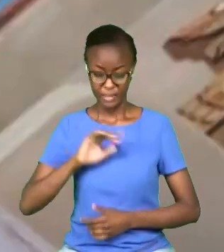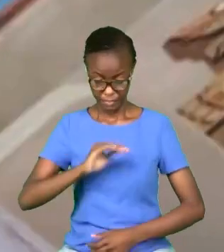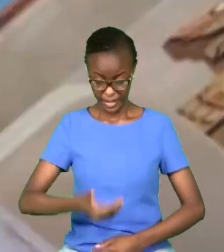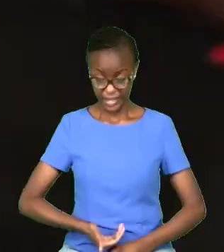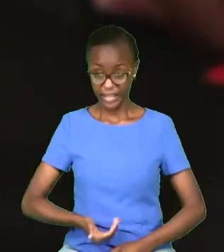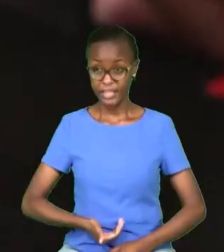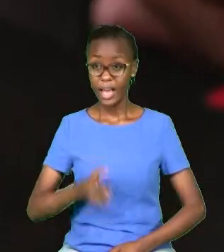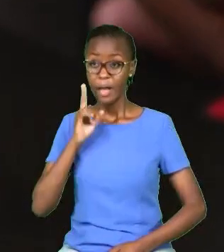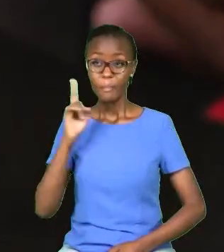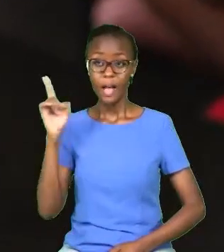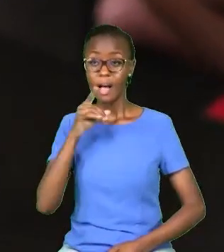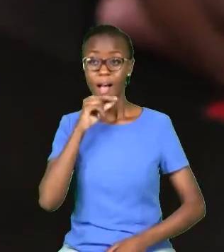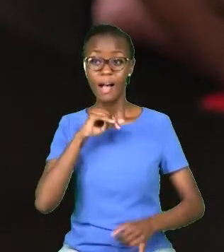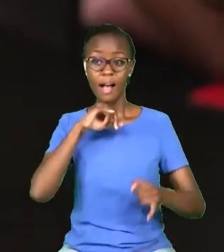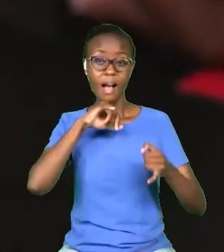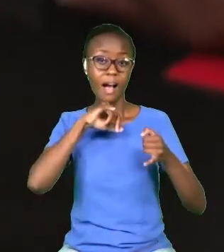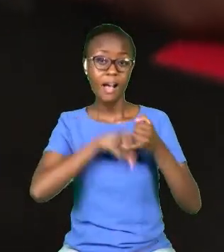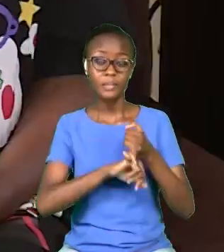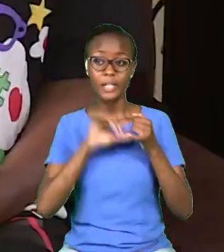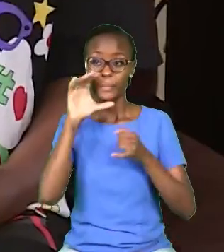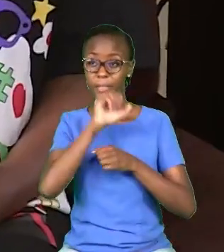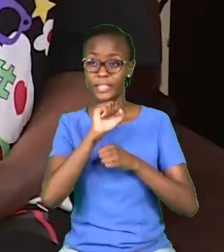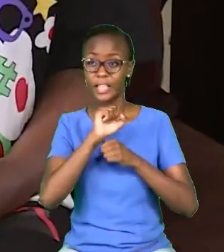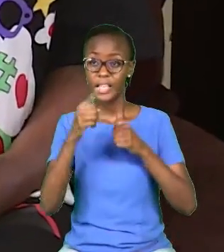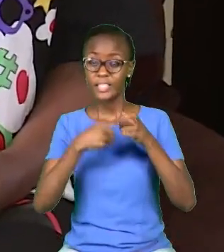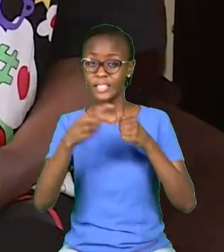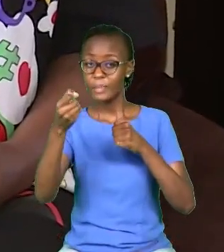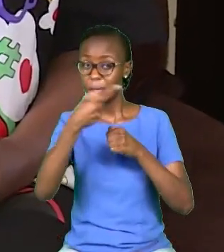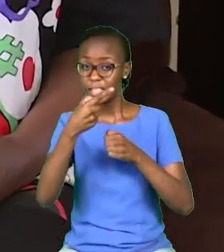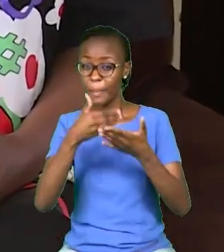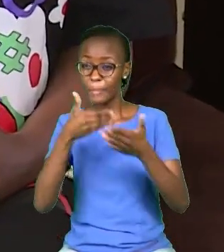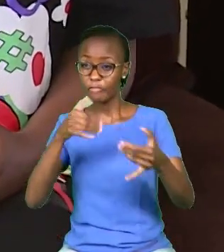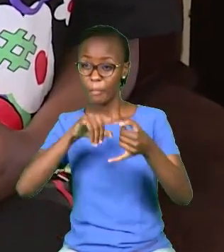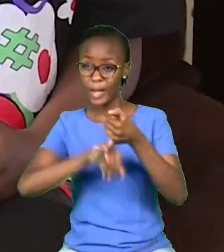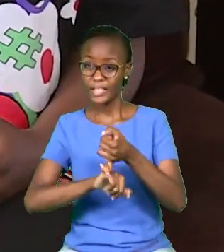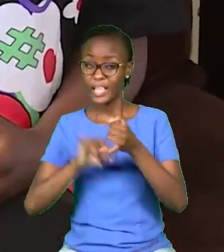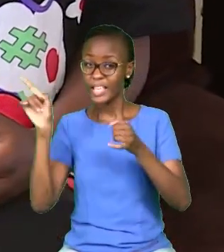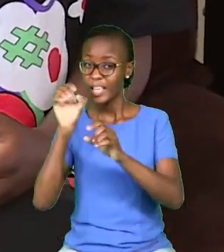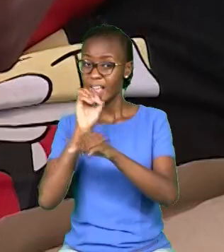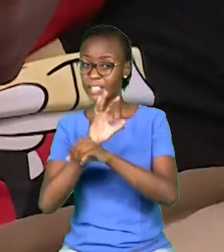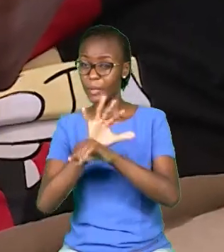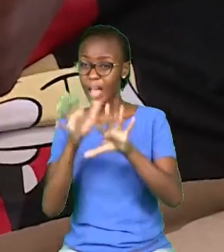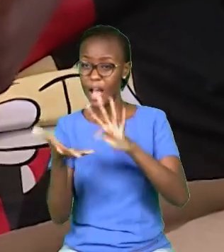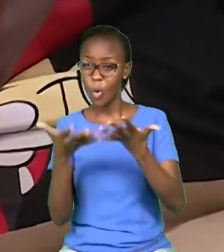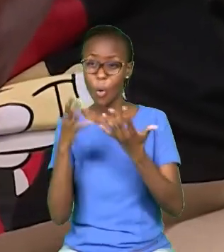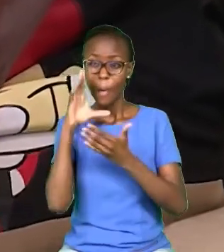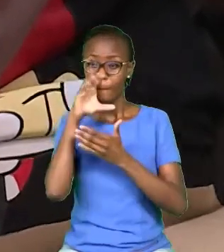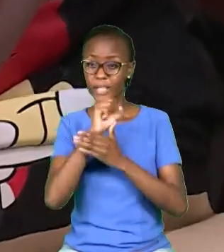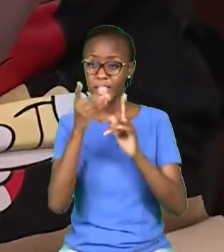Waiguru went missing 6 months into their marriage. Catherine narrates her last moments with Josiah Waiguru, who went missing on